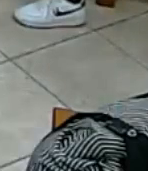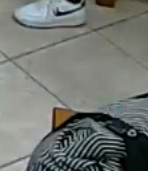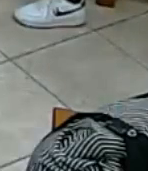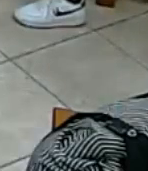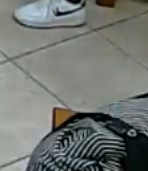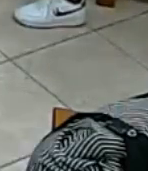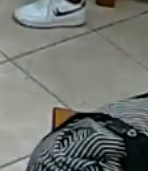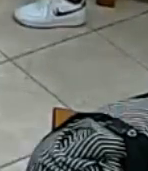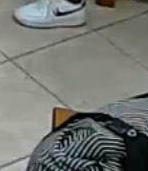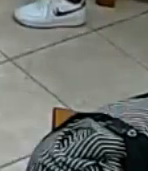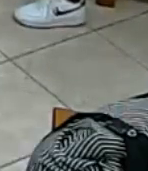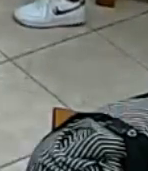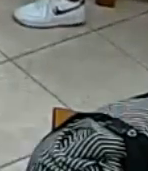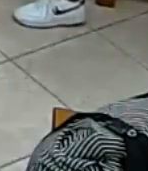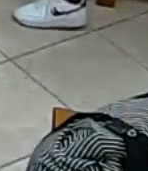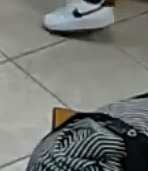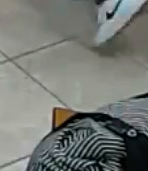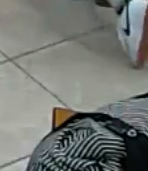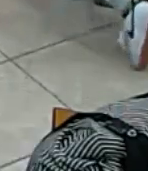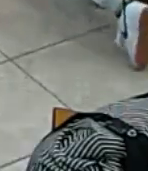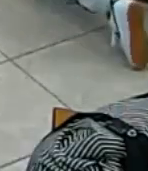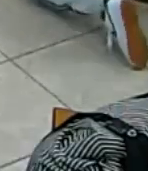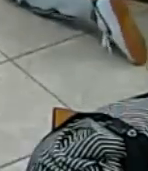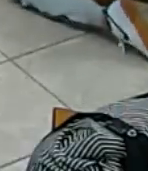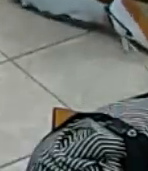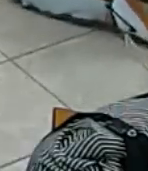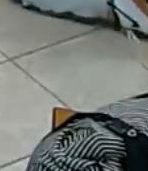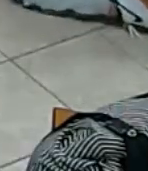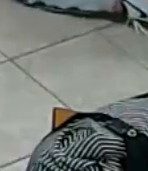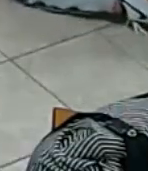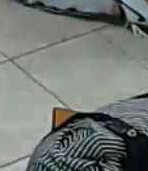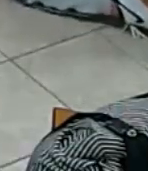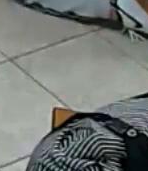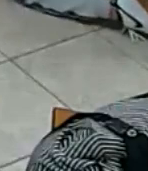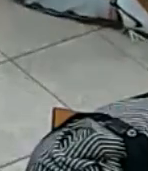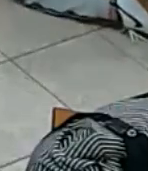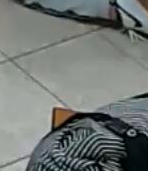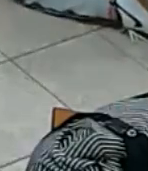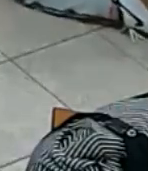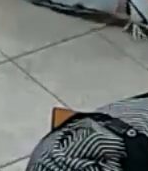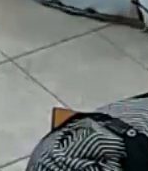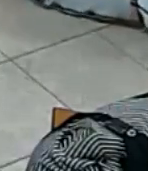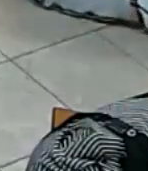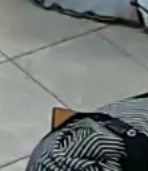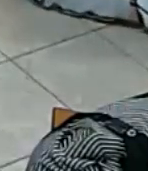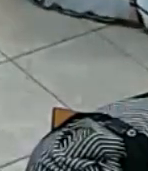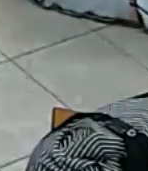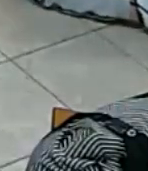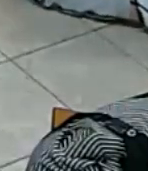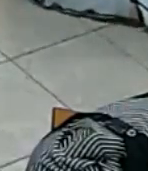They could be kneeling in this moment, the intermediate and adolescents as well. Pastor Sabado.